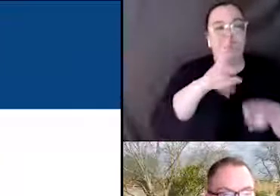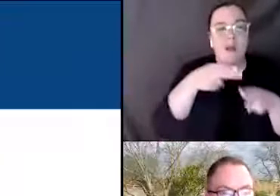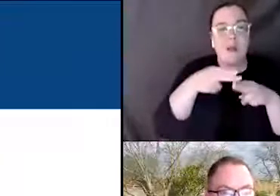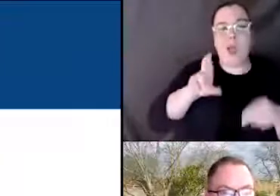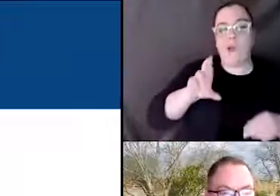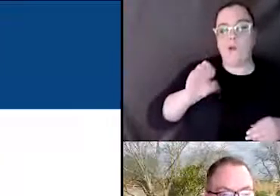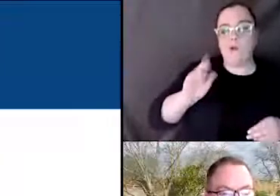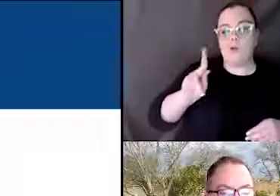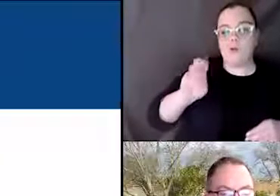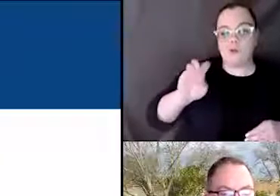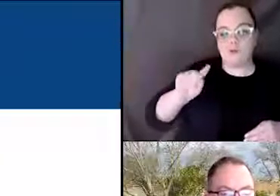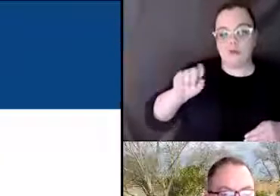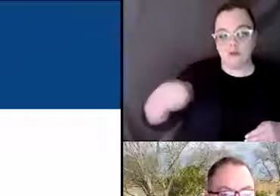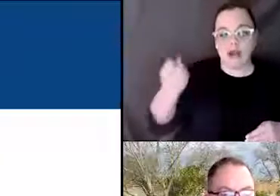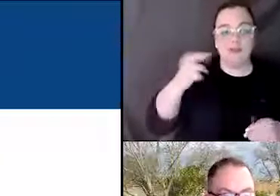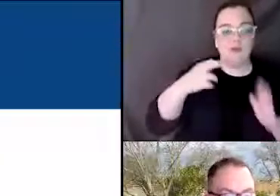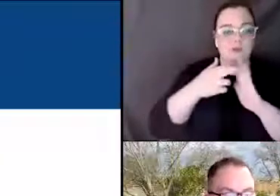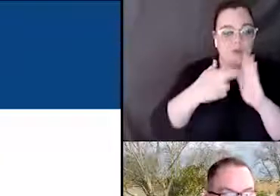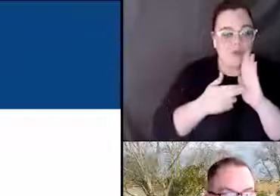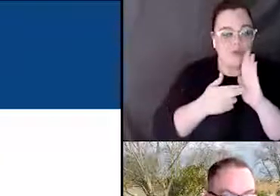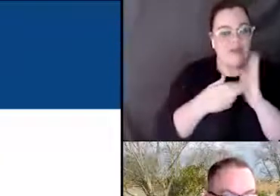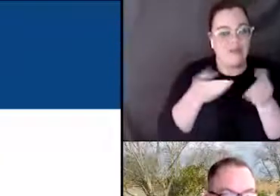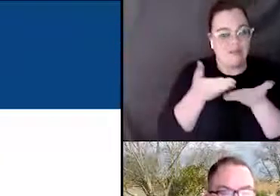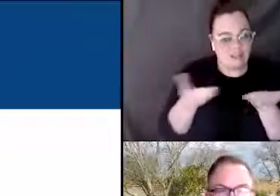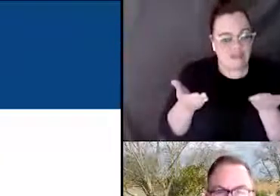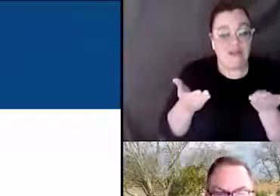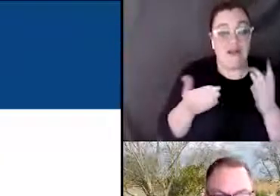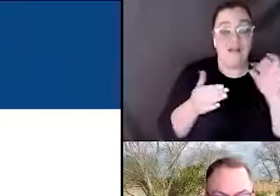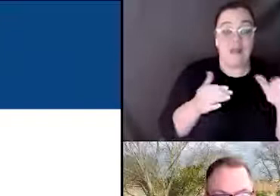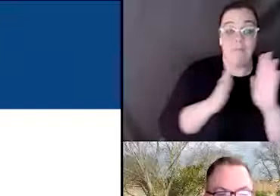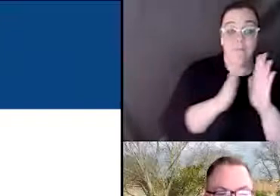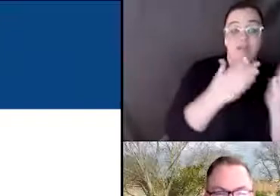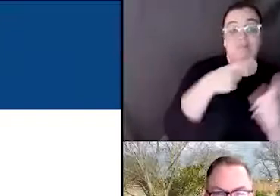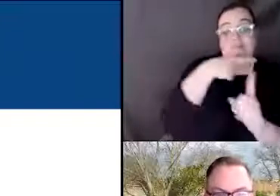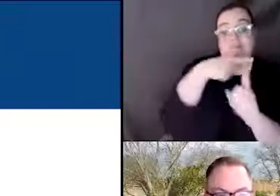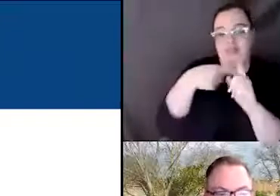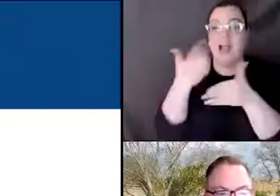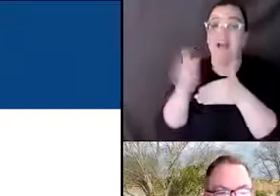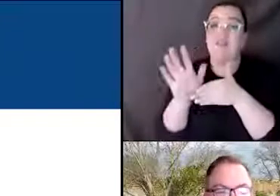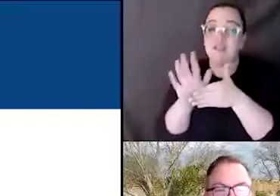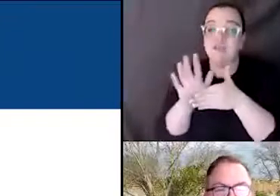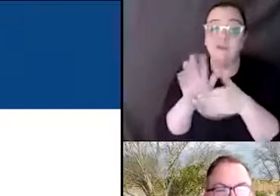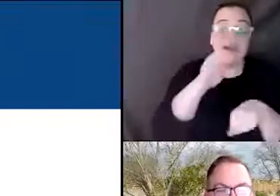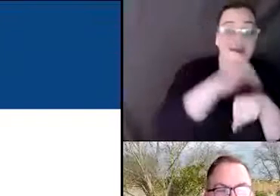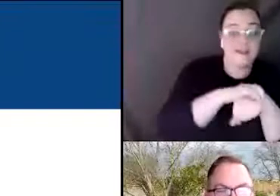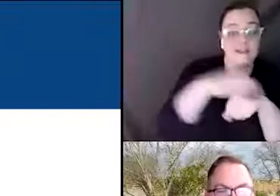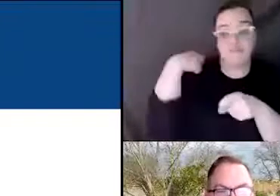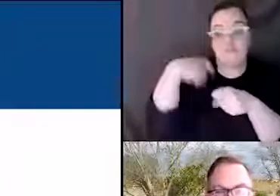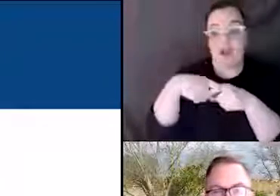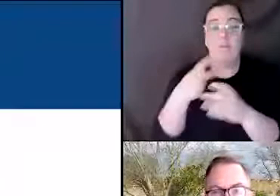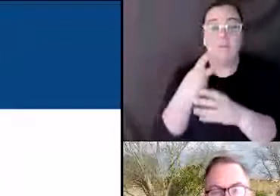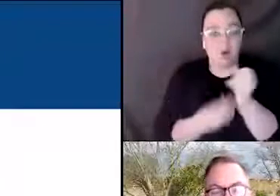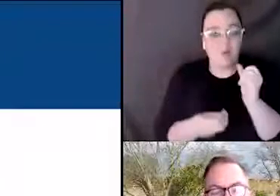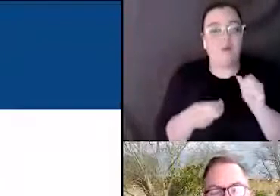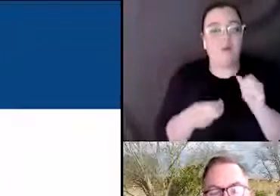rules materials. And in addition to these booklets, they also have some videos, English and Spanish. So go there if you